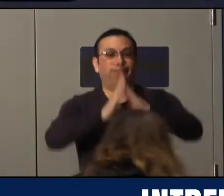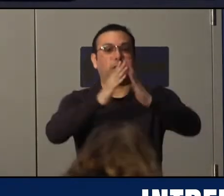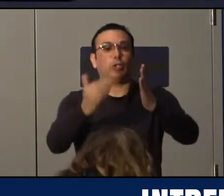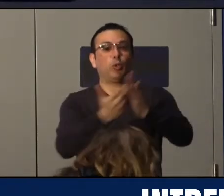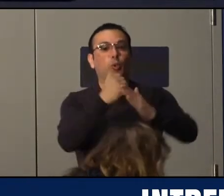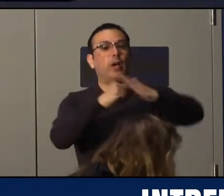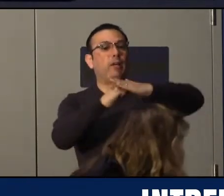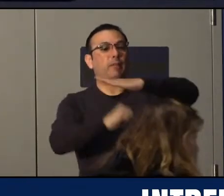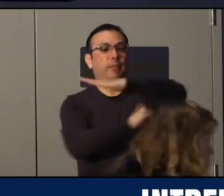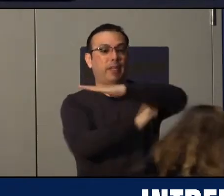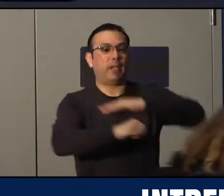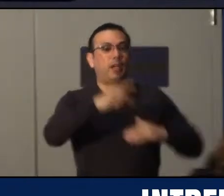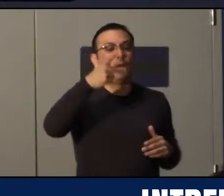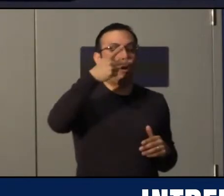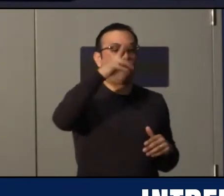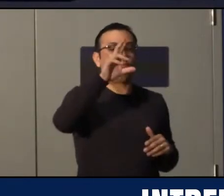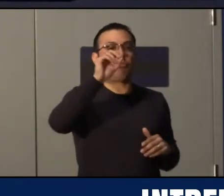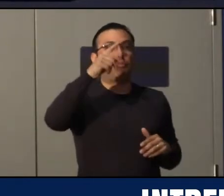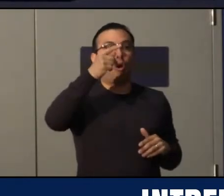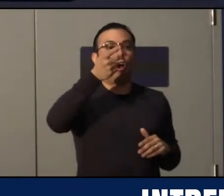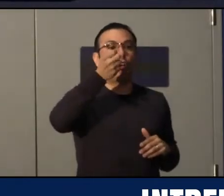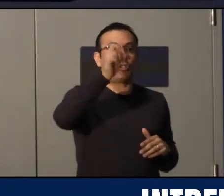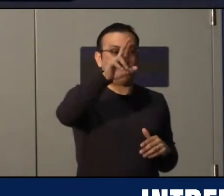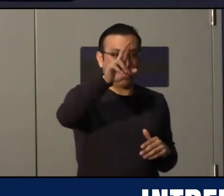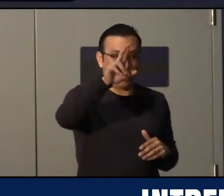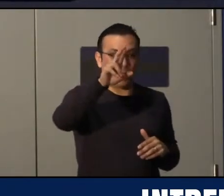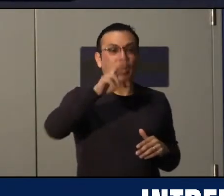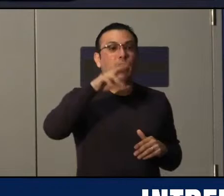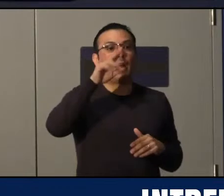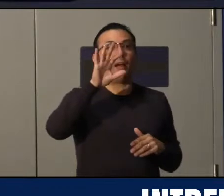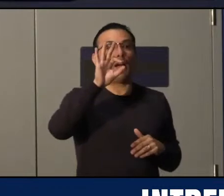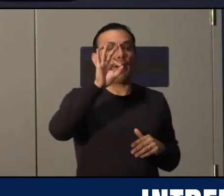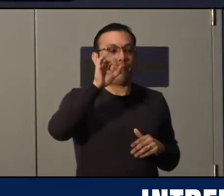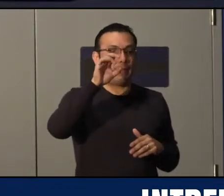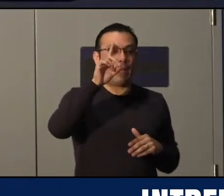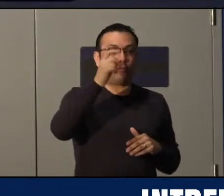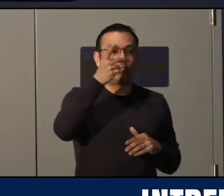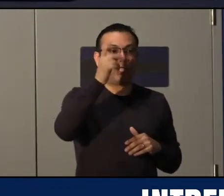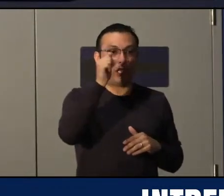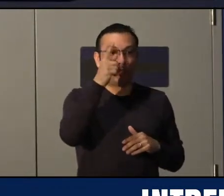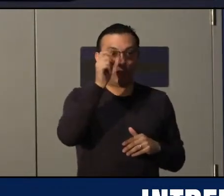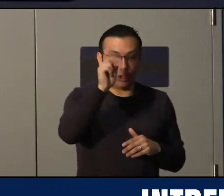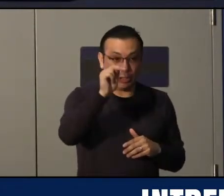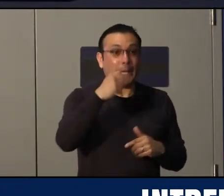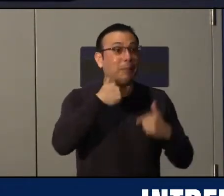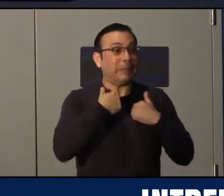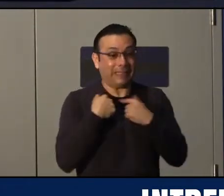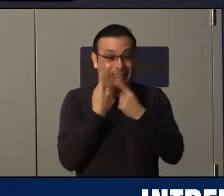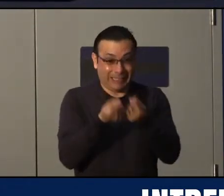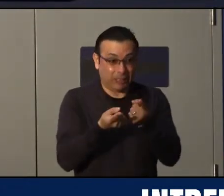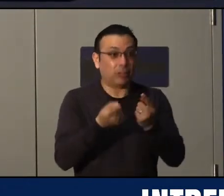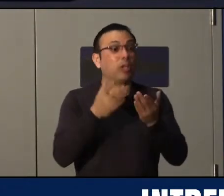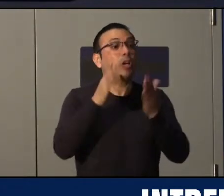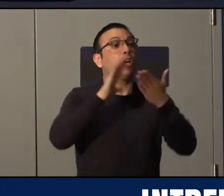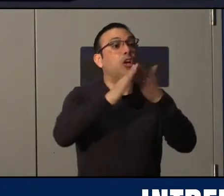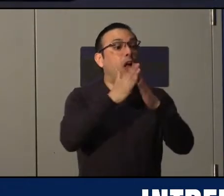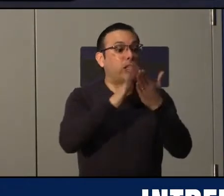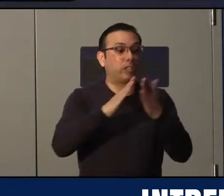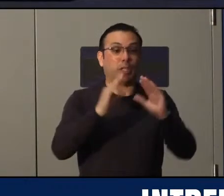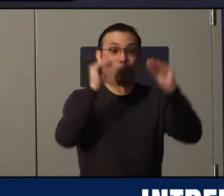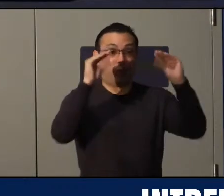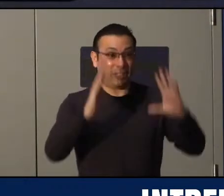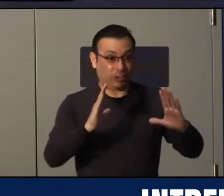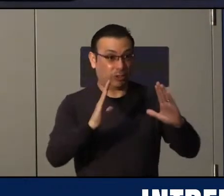Proctor Foundation for Art and Science. I have been a community college professor for over 20 years, and so the community